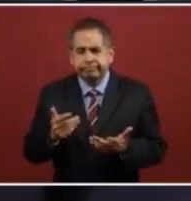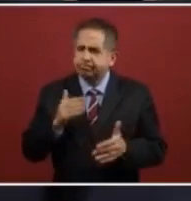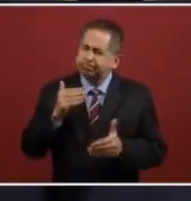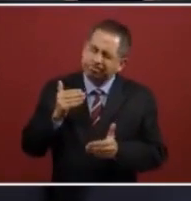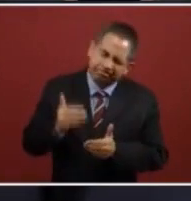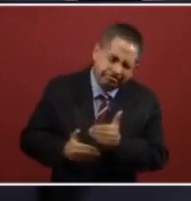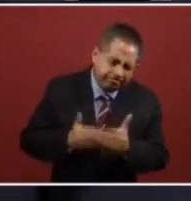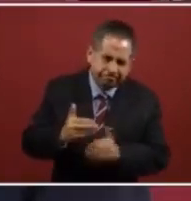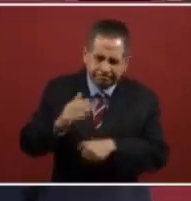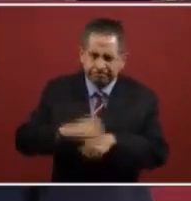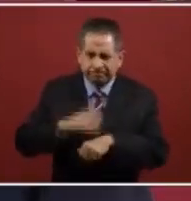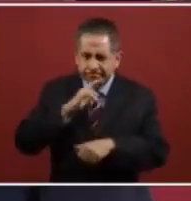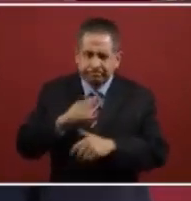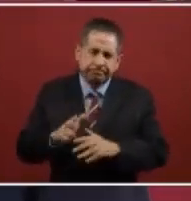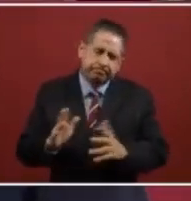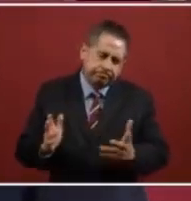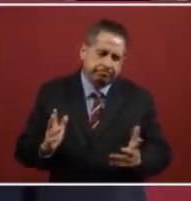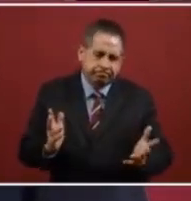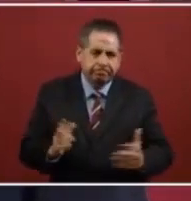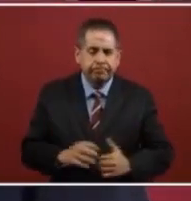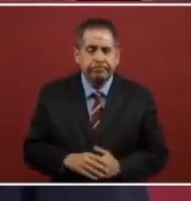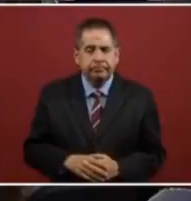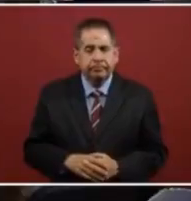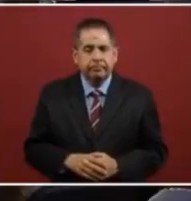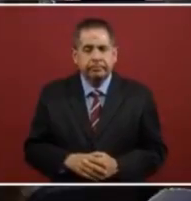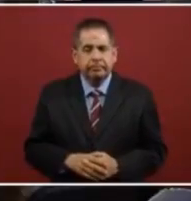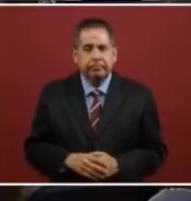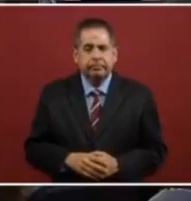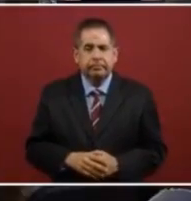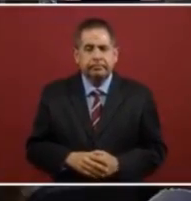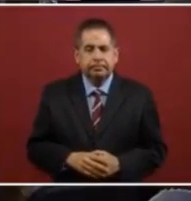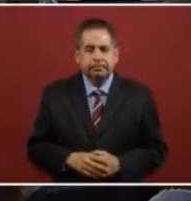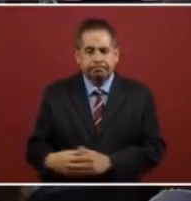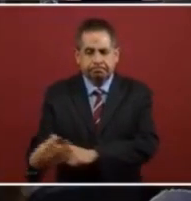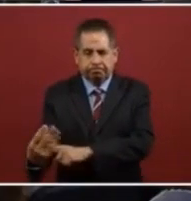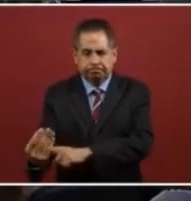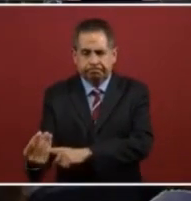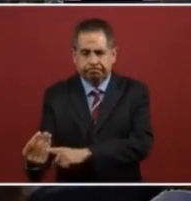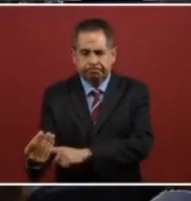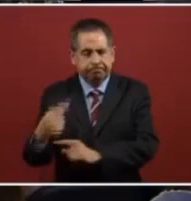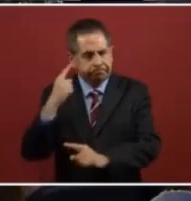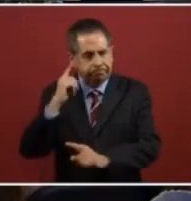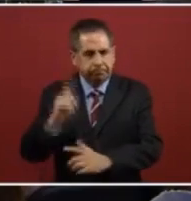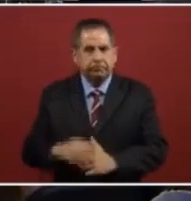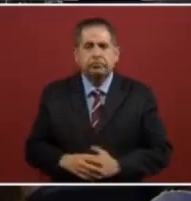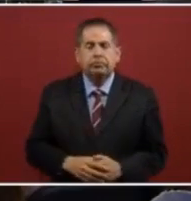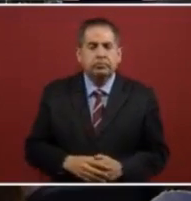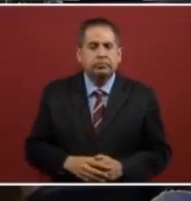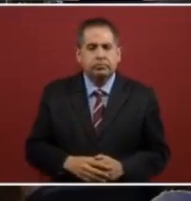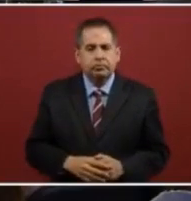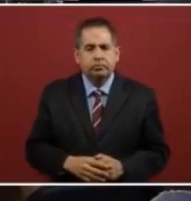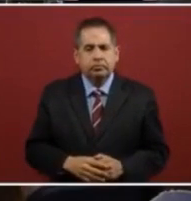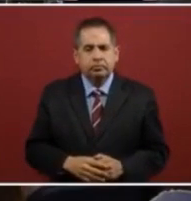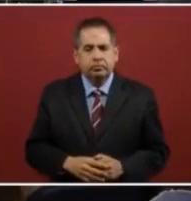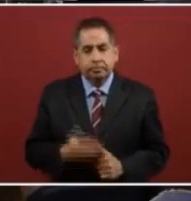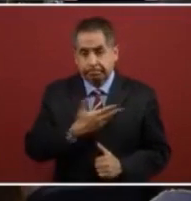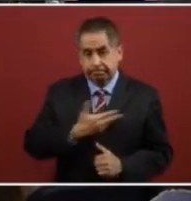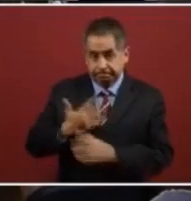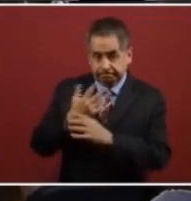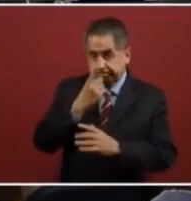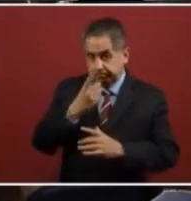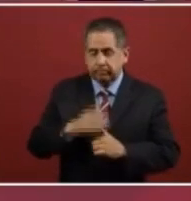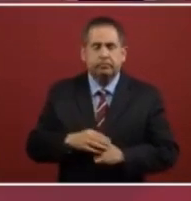más. He Sí. says we're working towards that. He goes, but we want it to advance further. Mucho. Regarding El